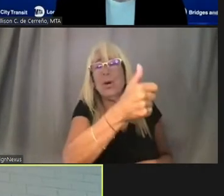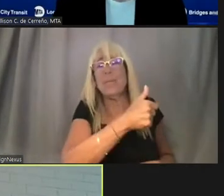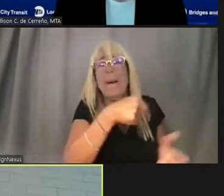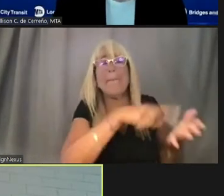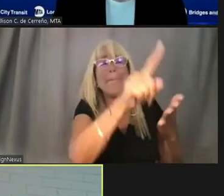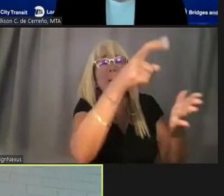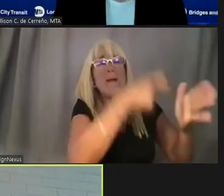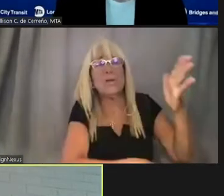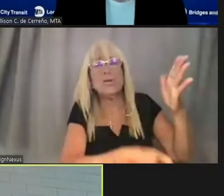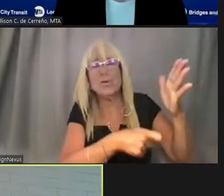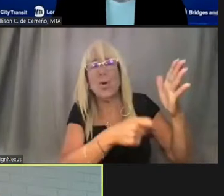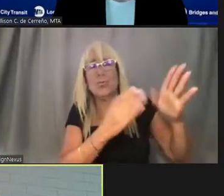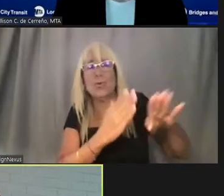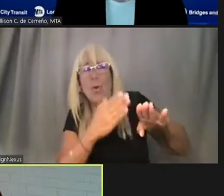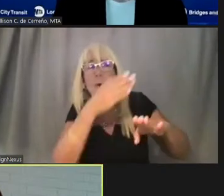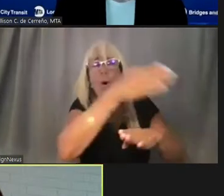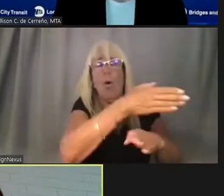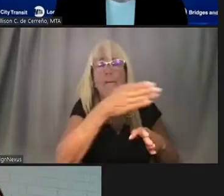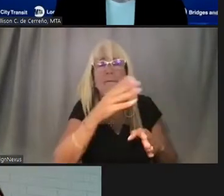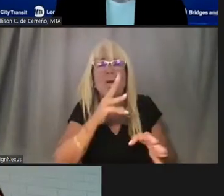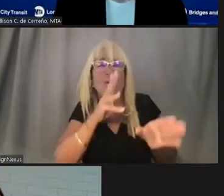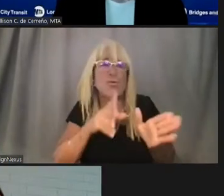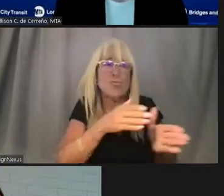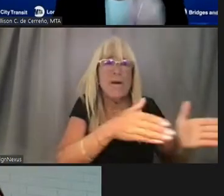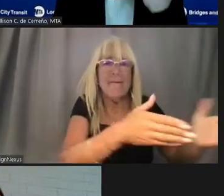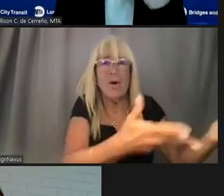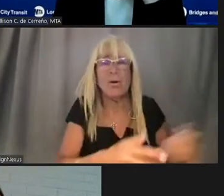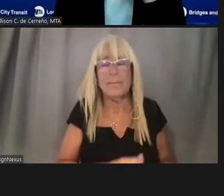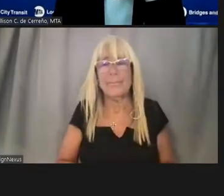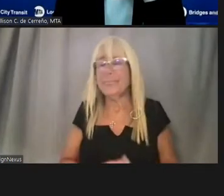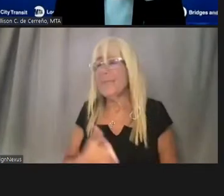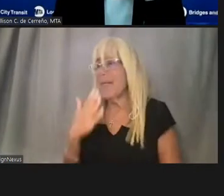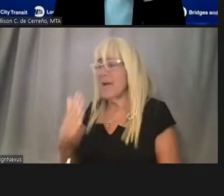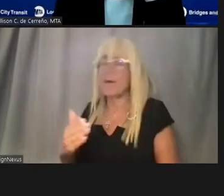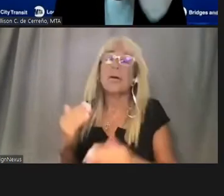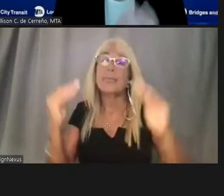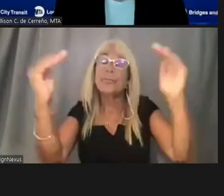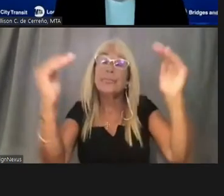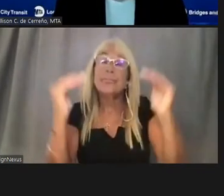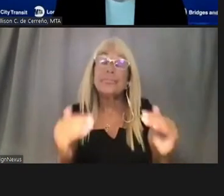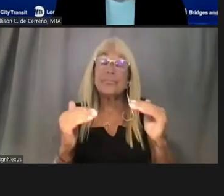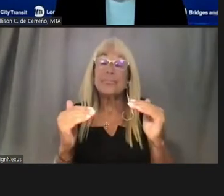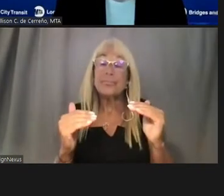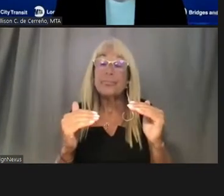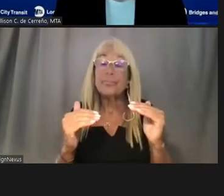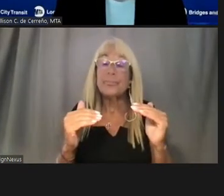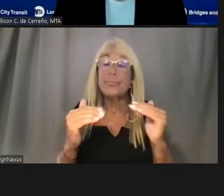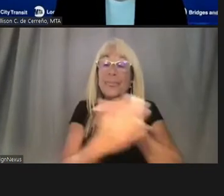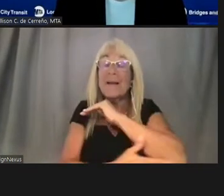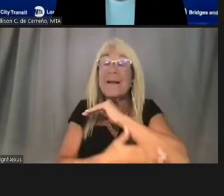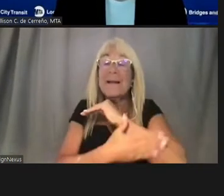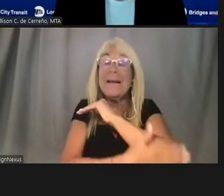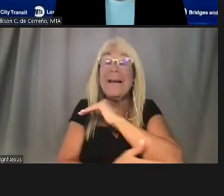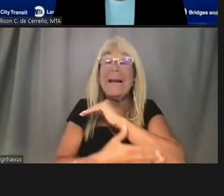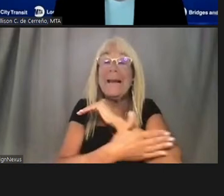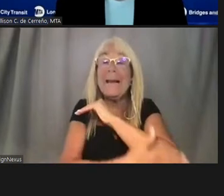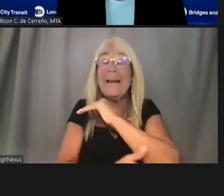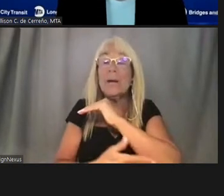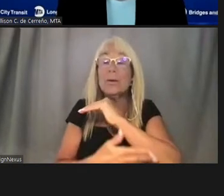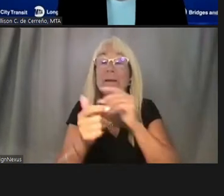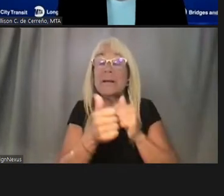toll to get over the river thank you thank you our next speaker is County Executive Ed day